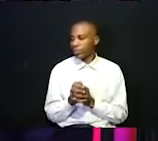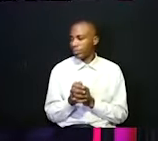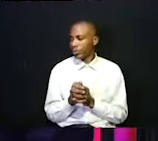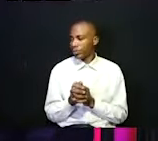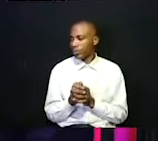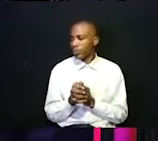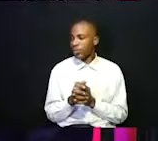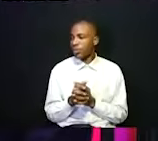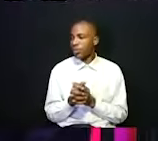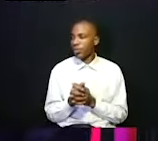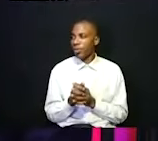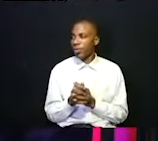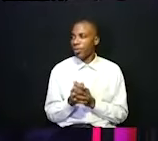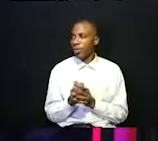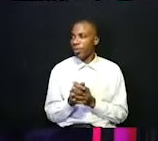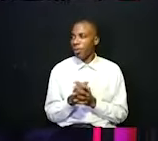So